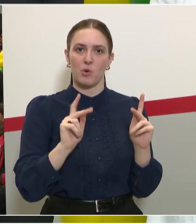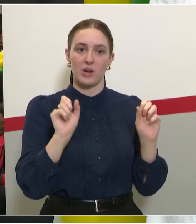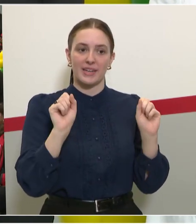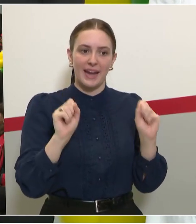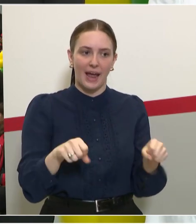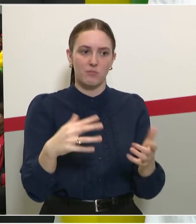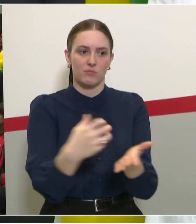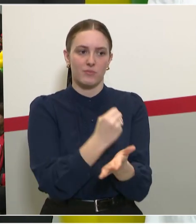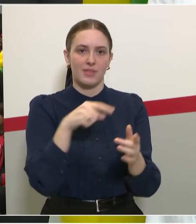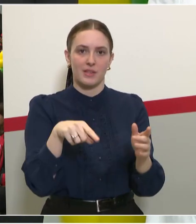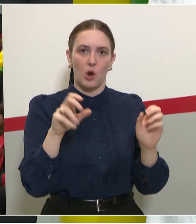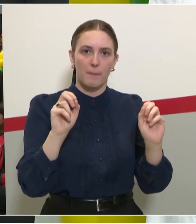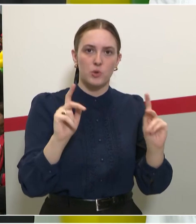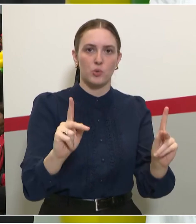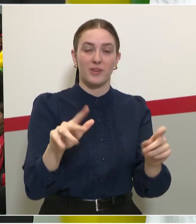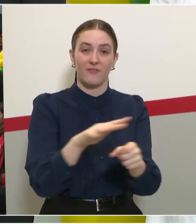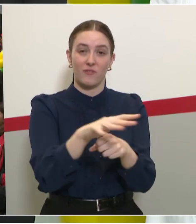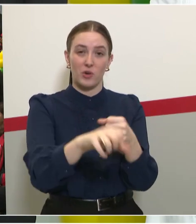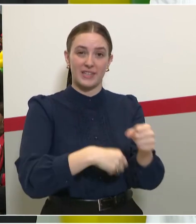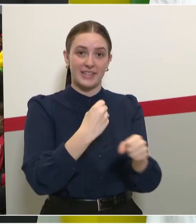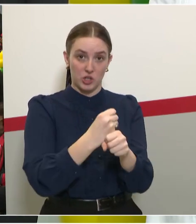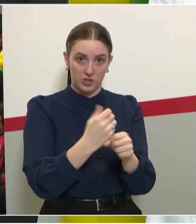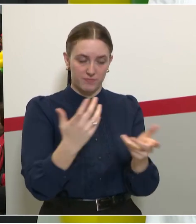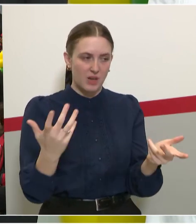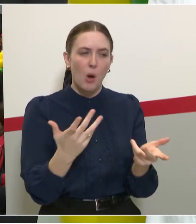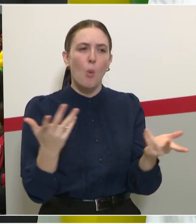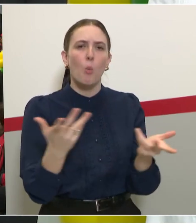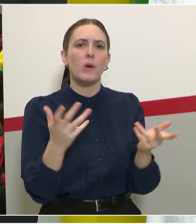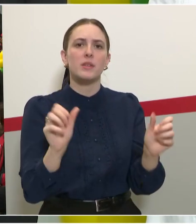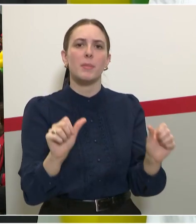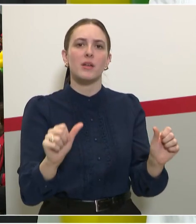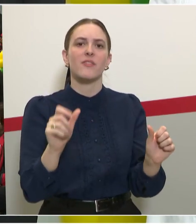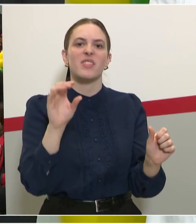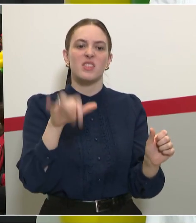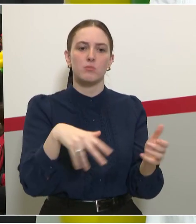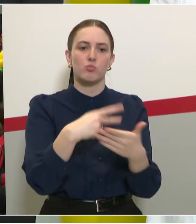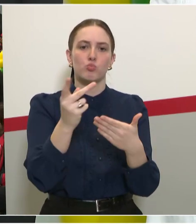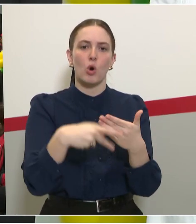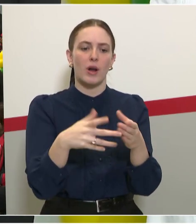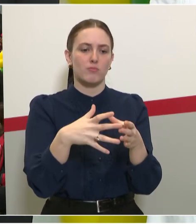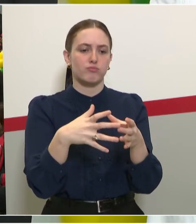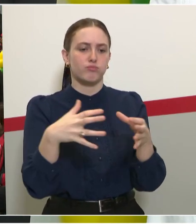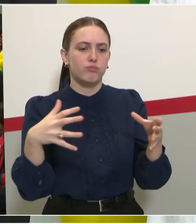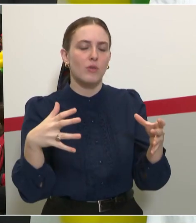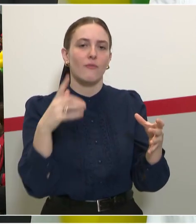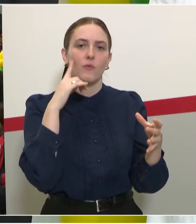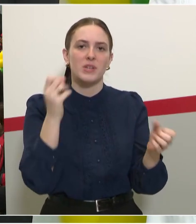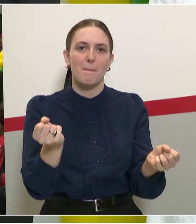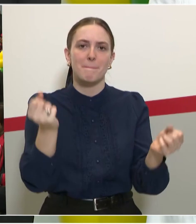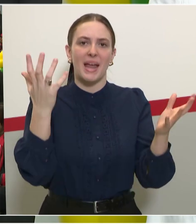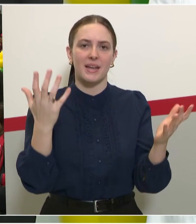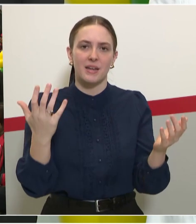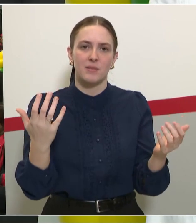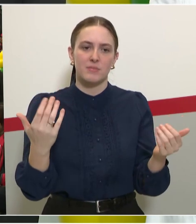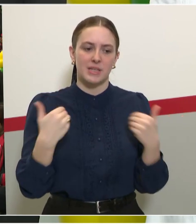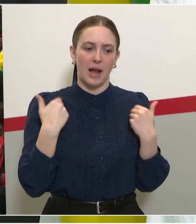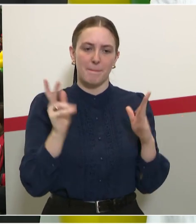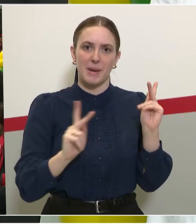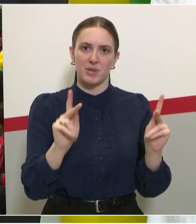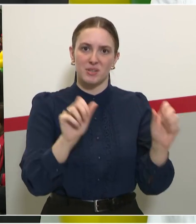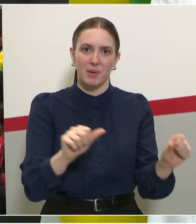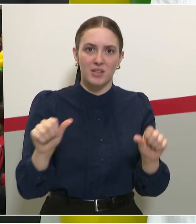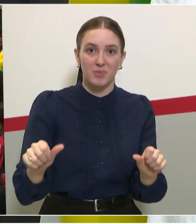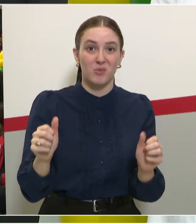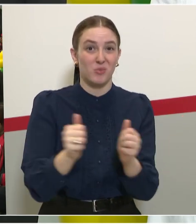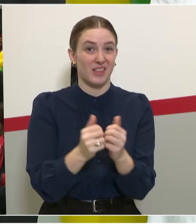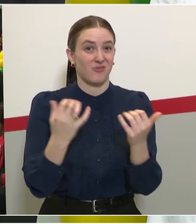like this year-round, and what's the possibility of expanding upon that for as many young people as possible, especially given our